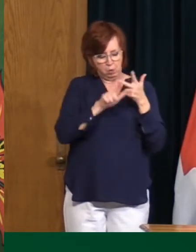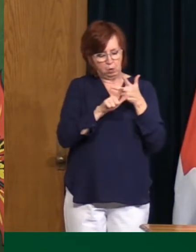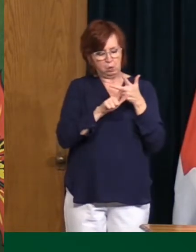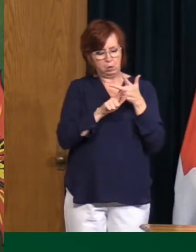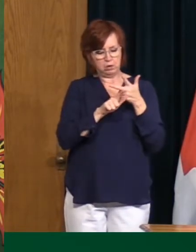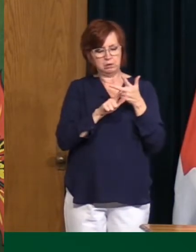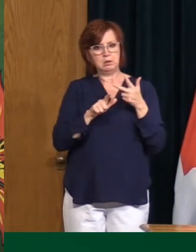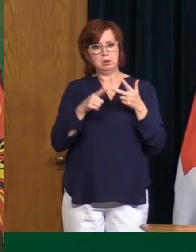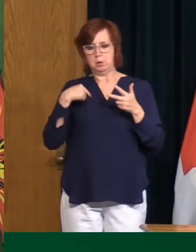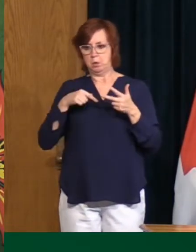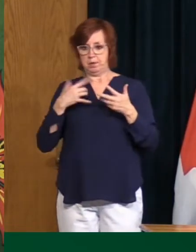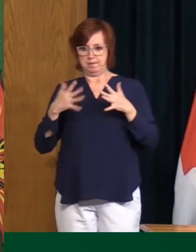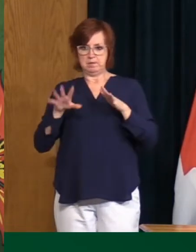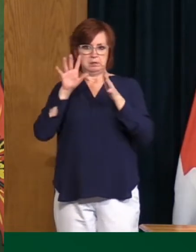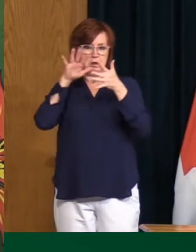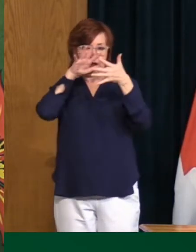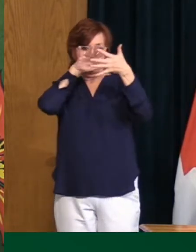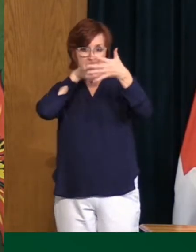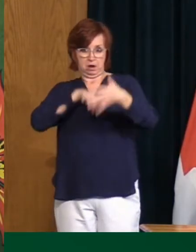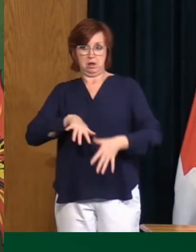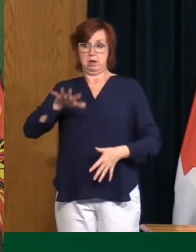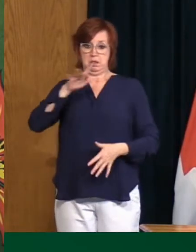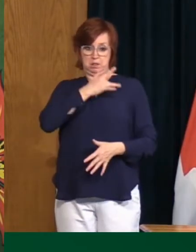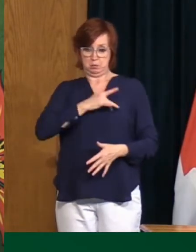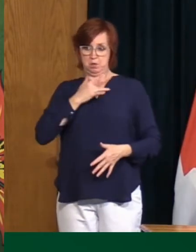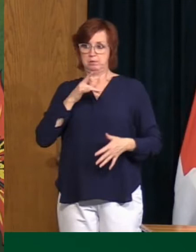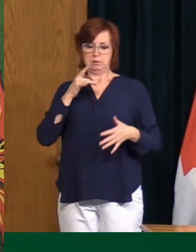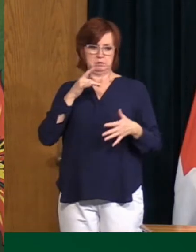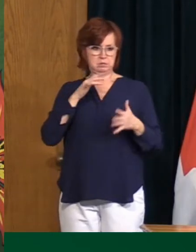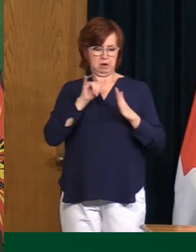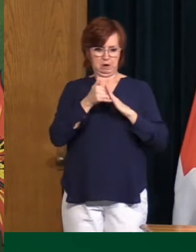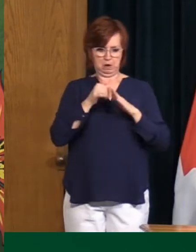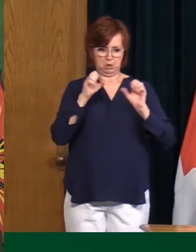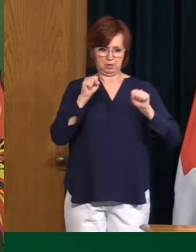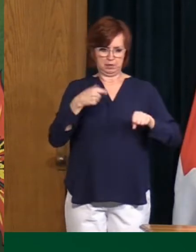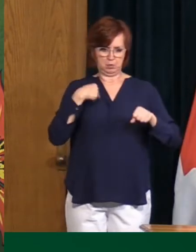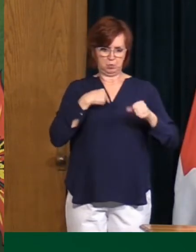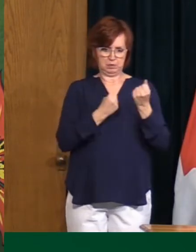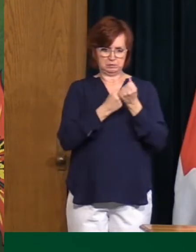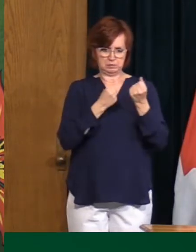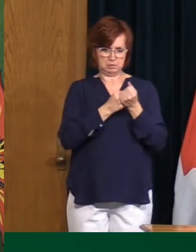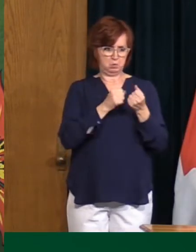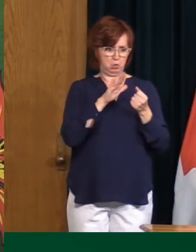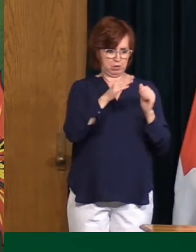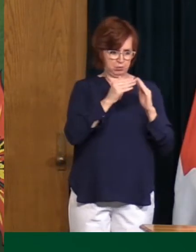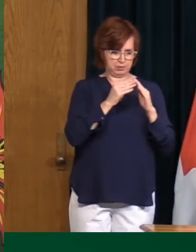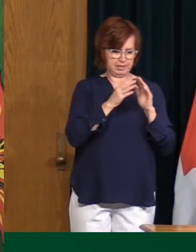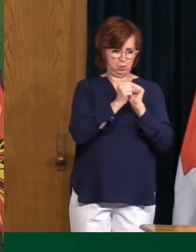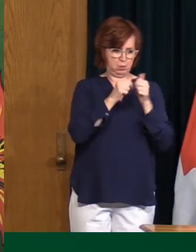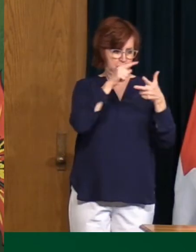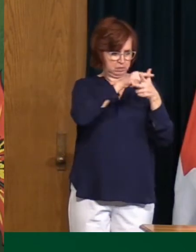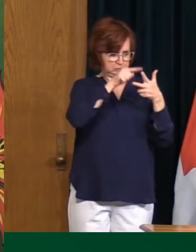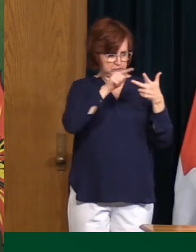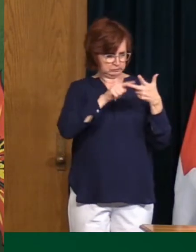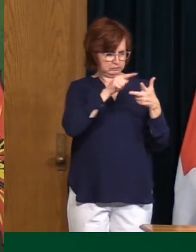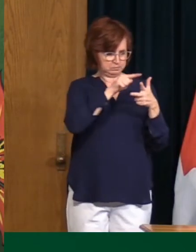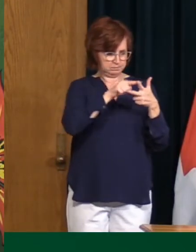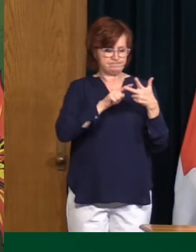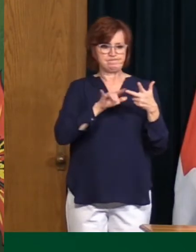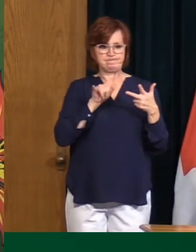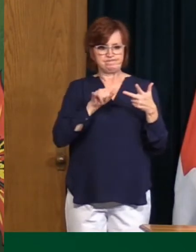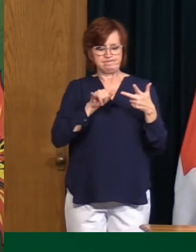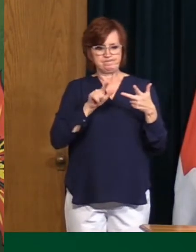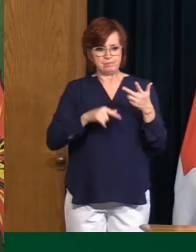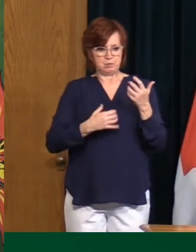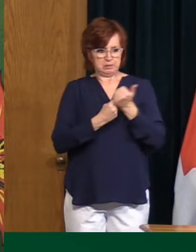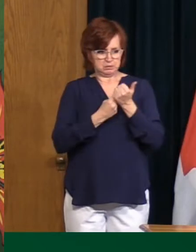community to meet the needs of the virus and to help contain it. So that includes things that are being done with